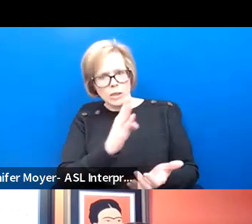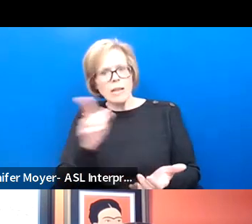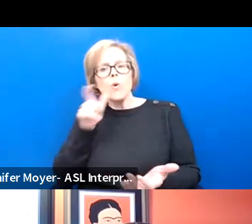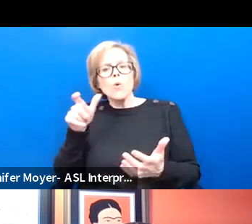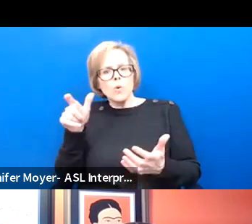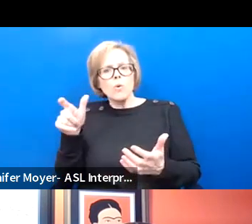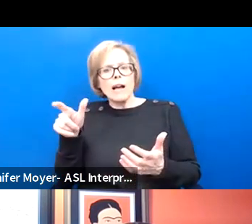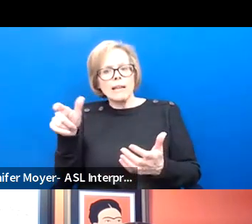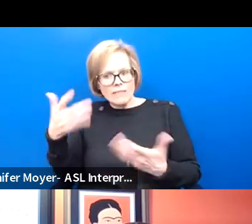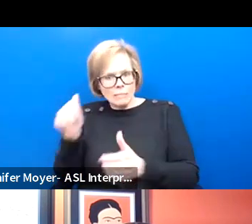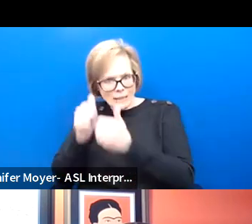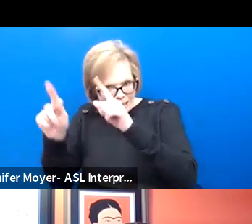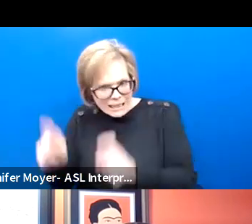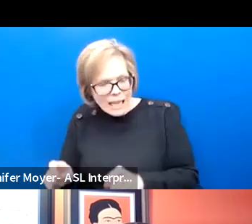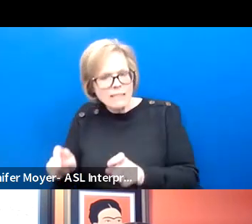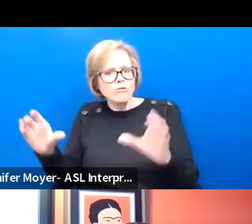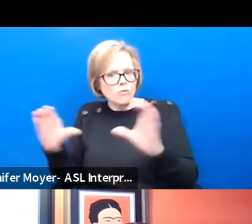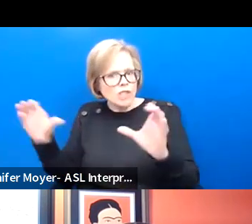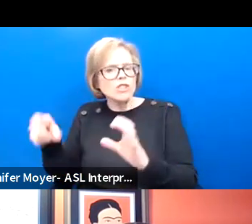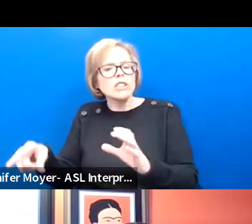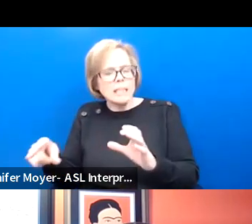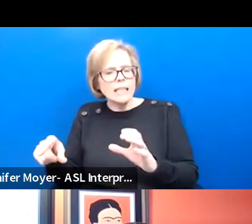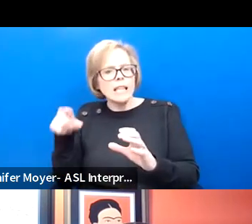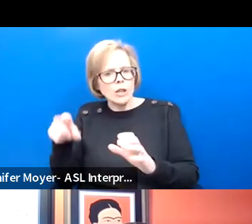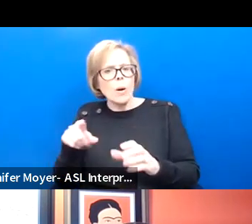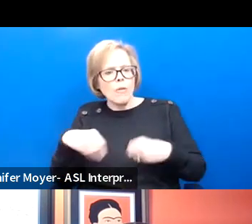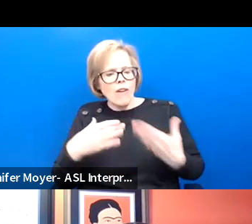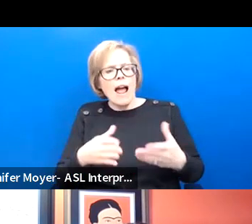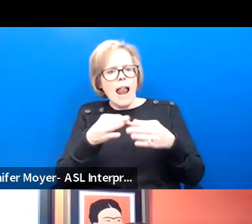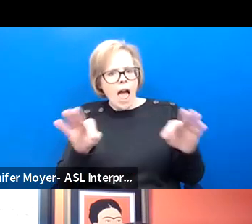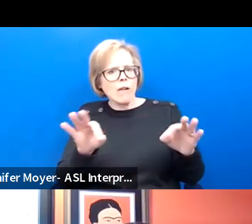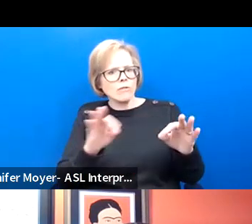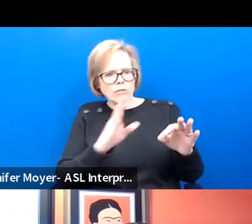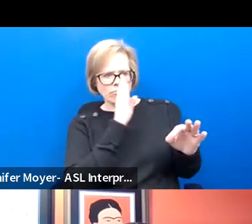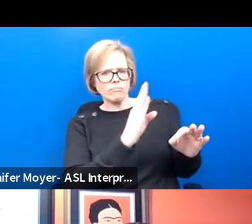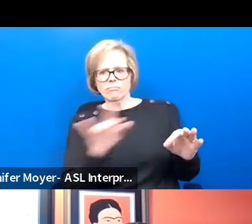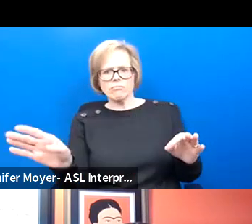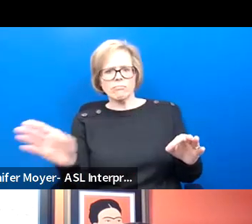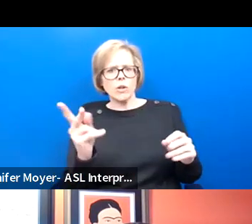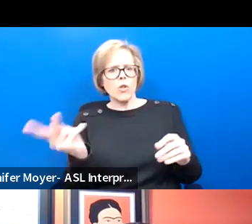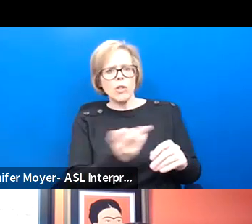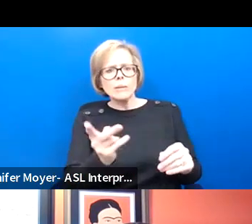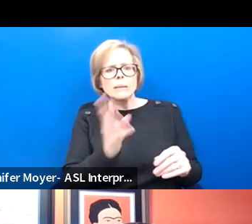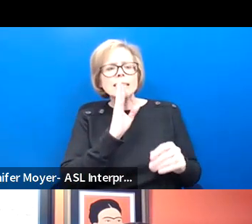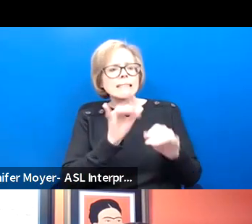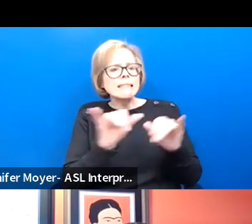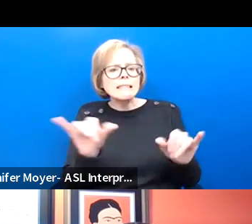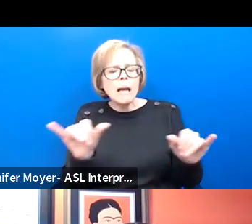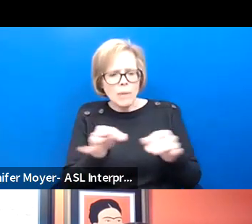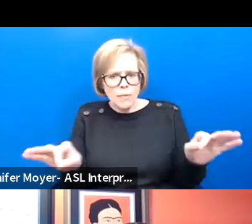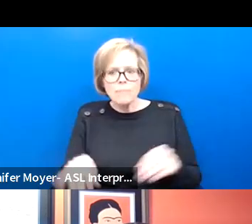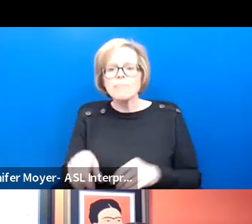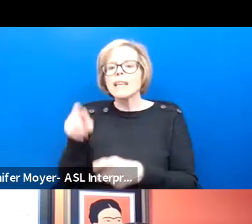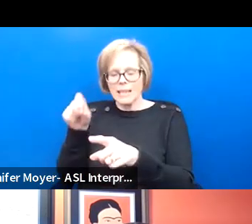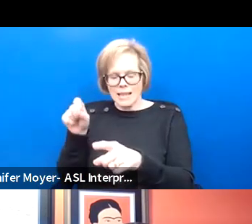and credentialed that was providing language concordant care. Absolutely. We have in our electronic medical record